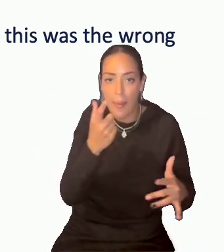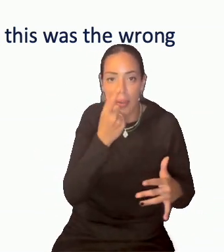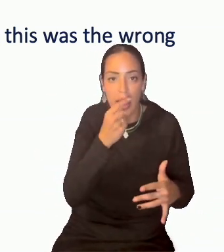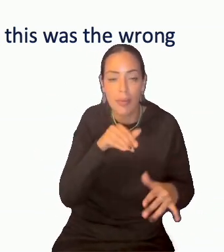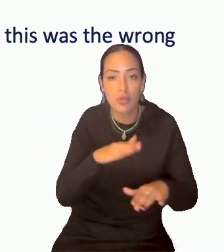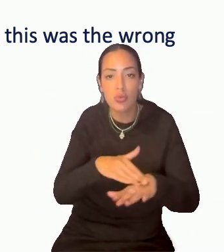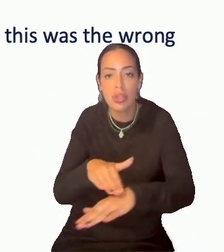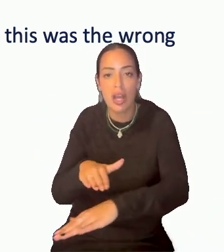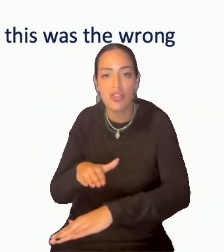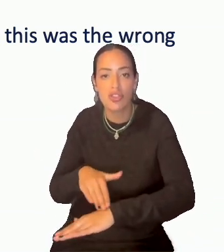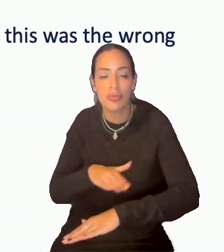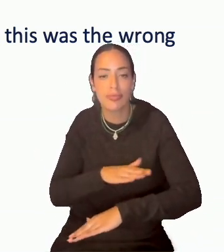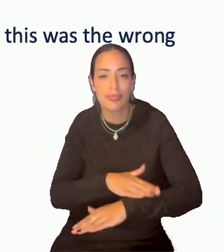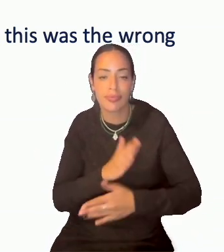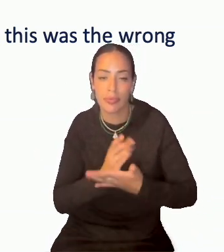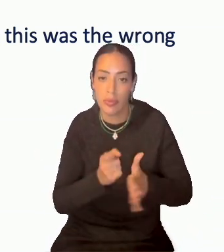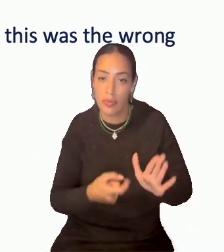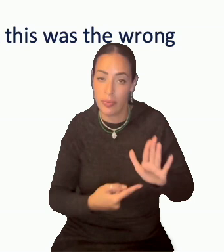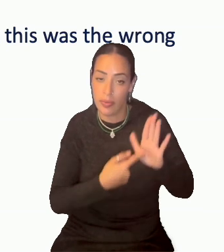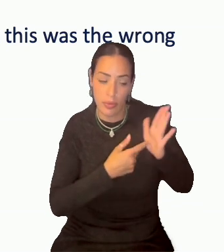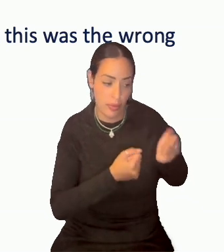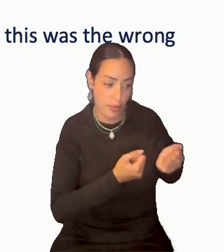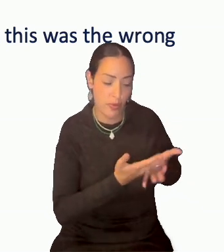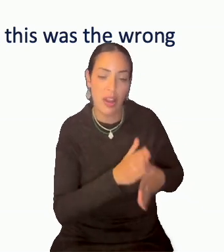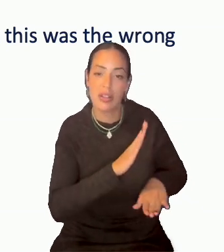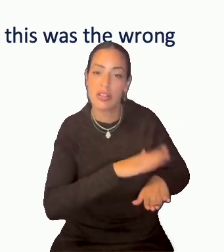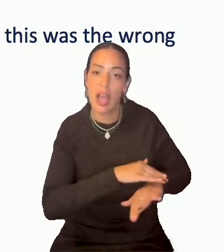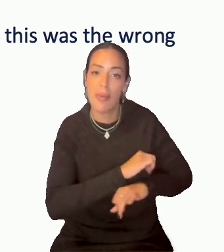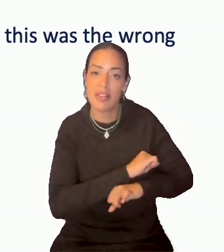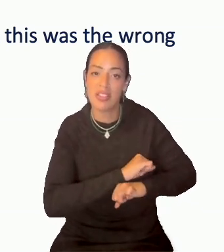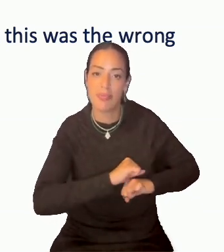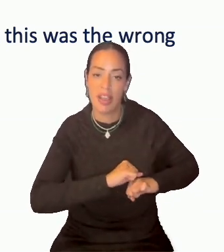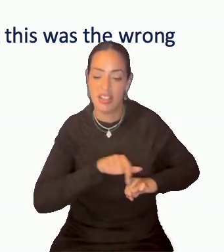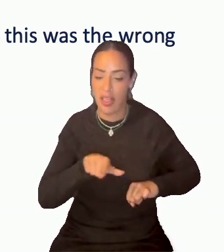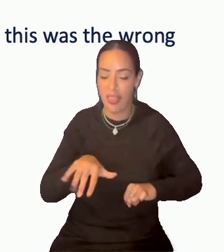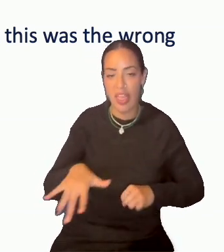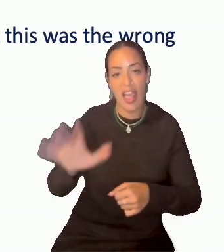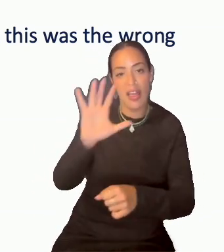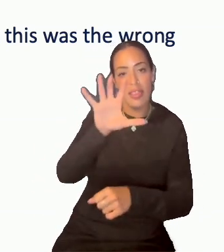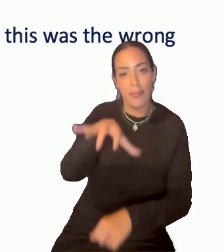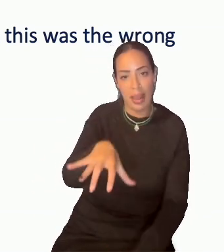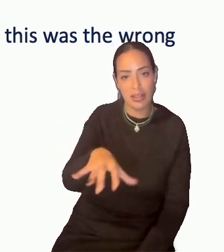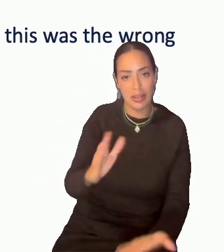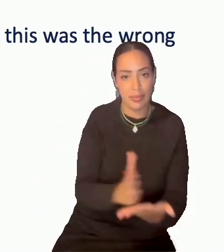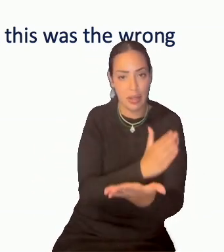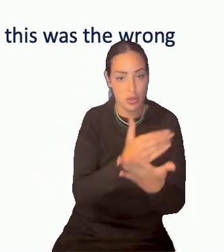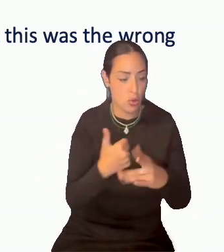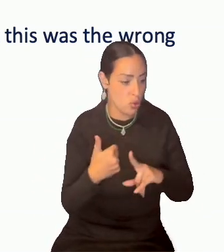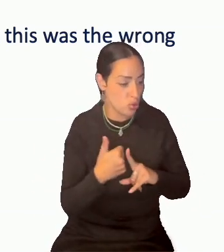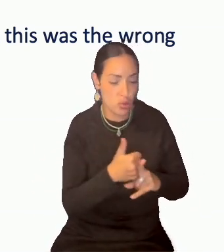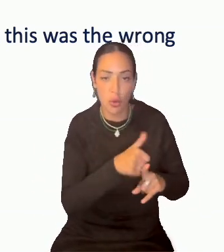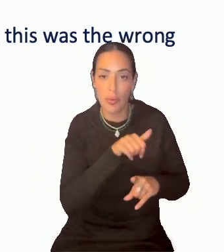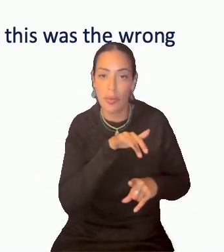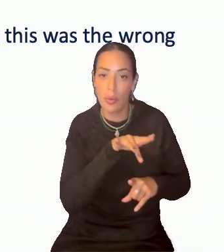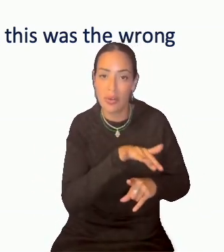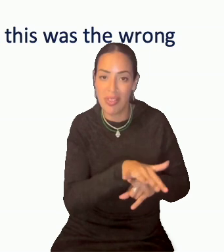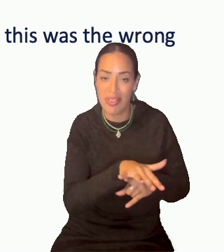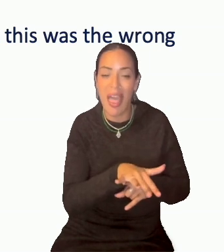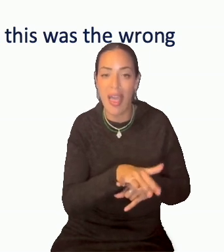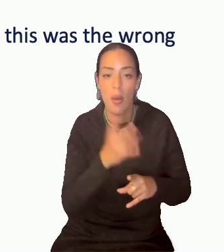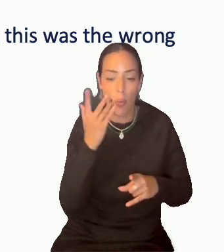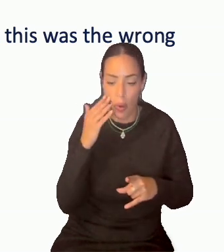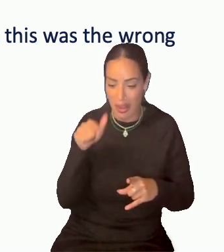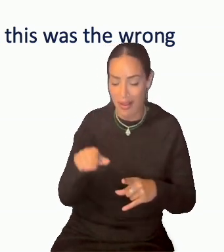touch. It will be important to provide time and space at the scene, whilst also ensuring that support is available throughout and